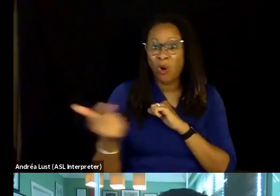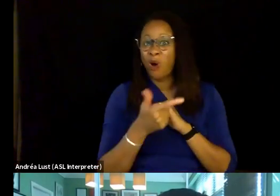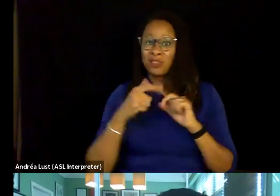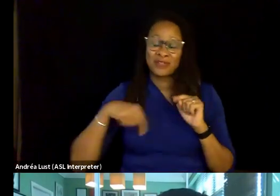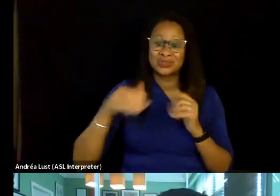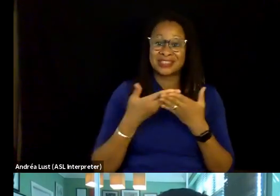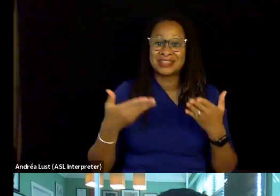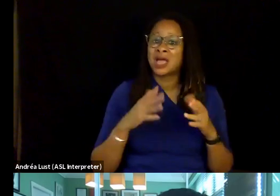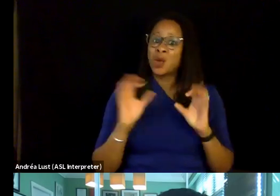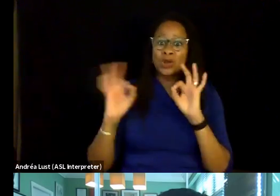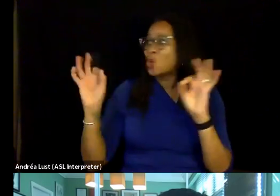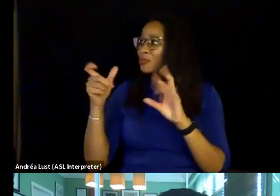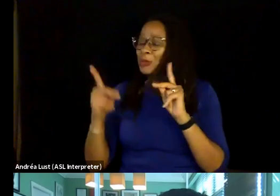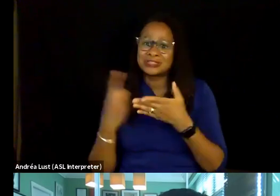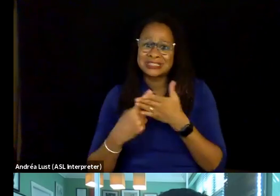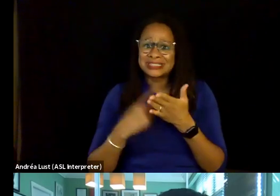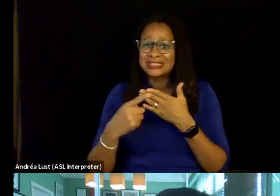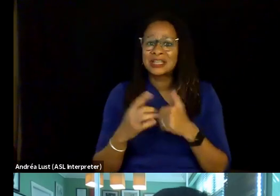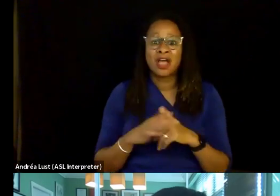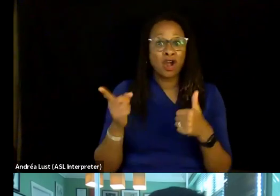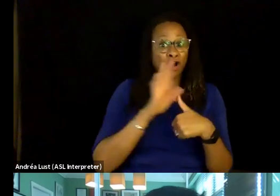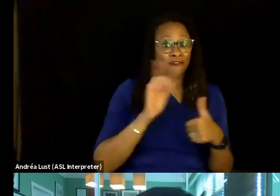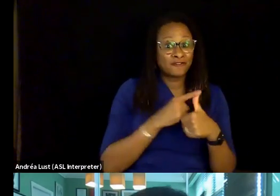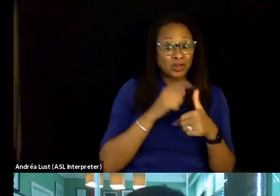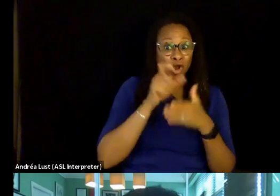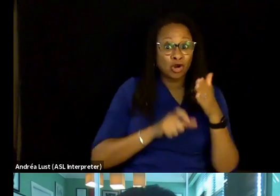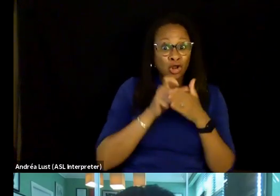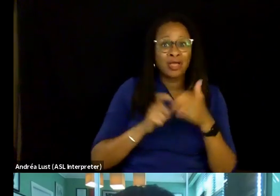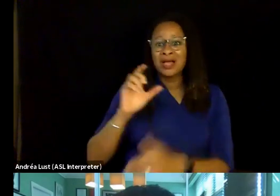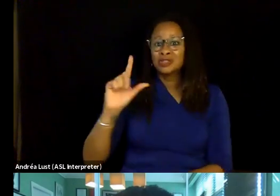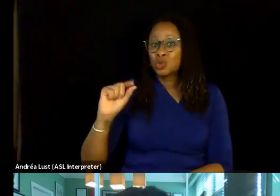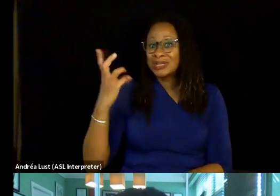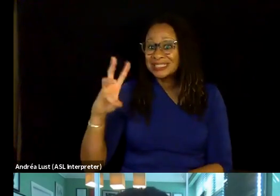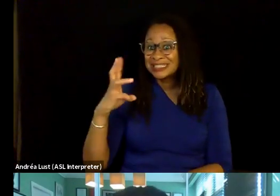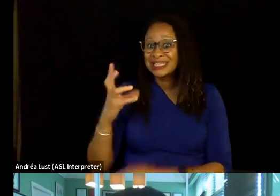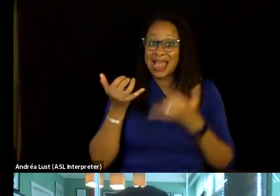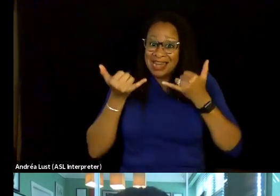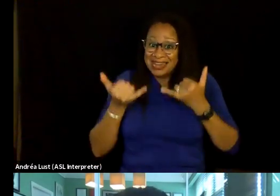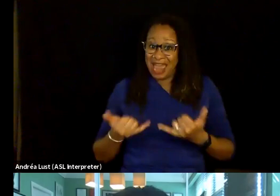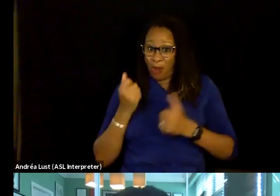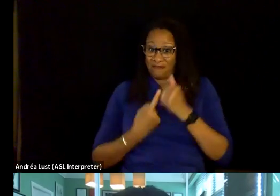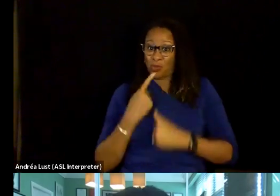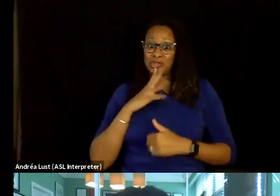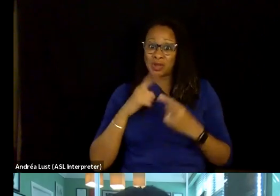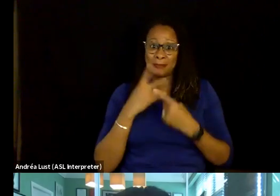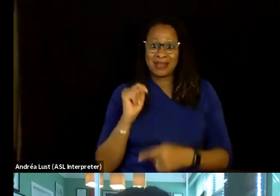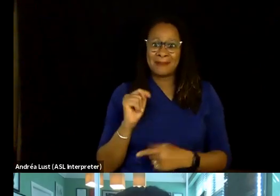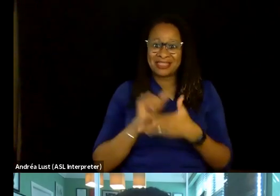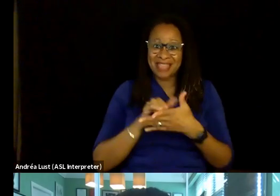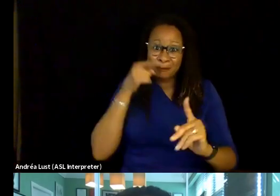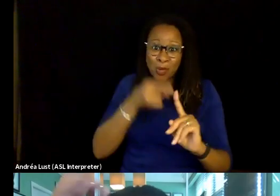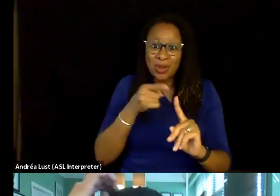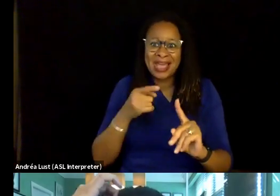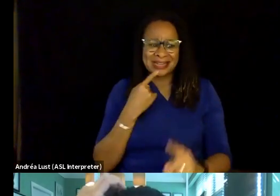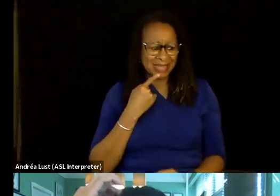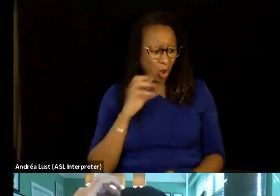started talking about it. Her first article was in 2016, right? Now everyone's talking about it, but then it was like, I'm like, oh my God, that's the story, because it